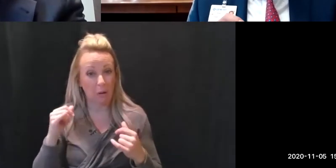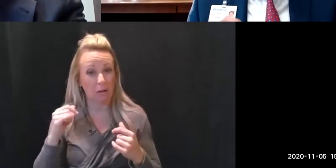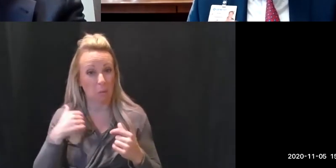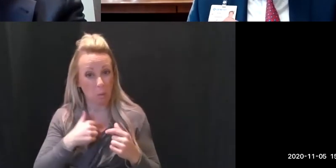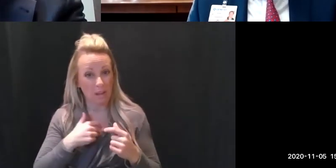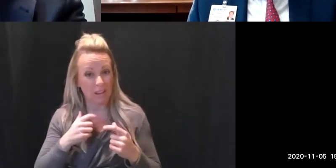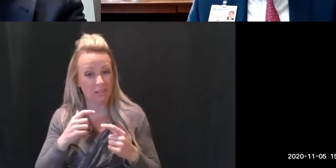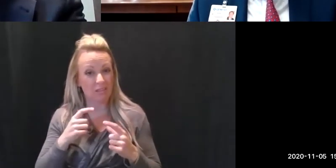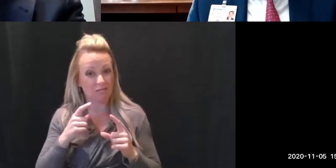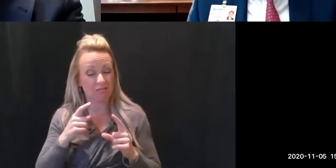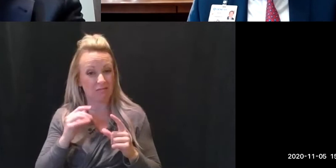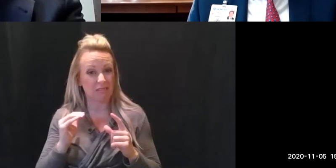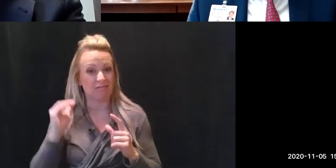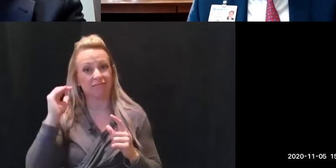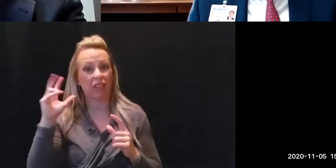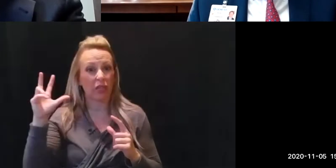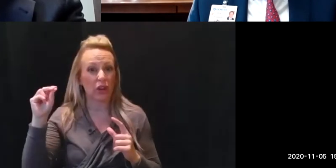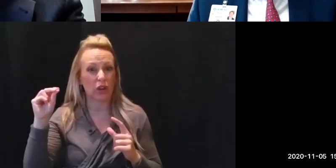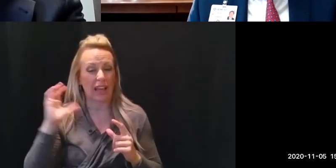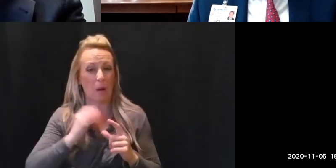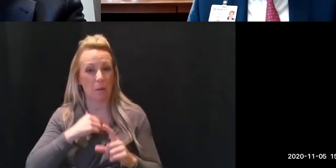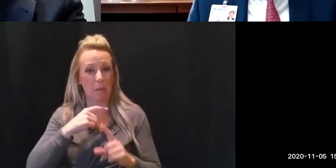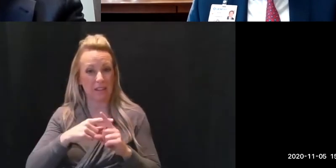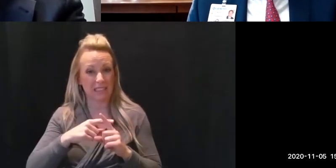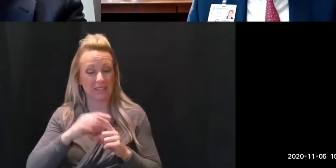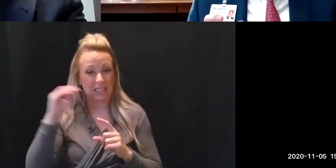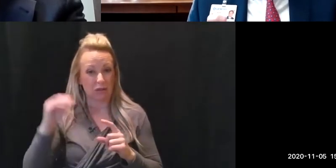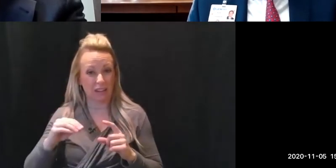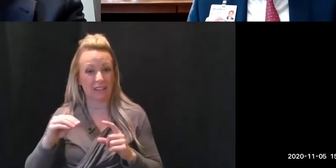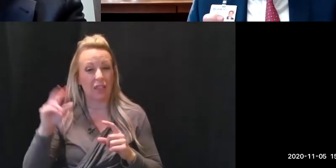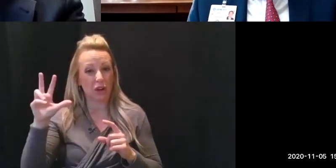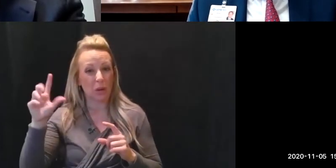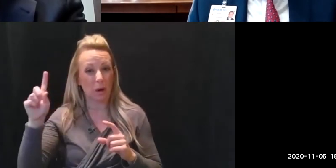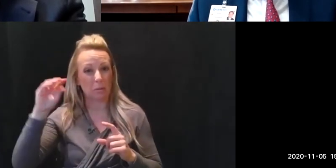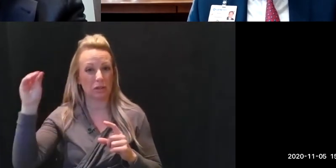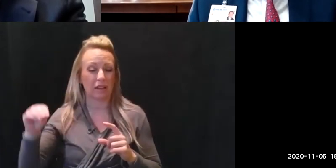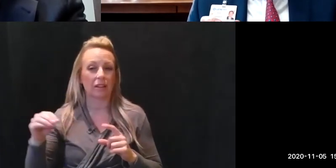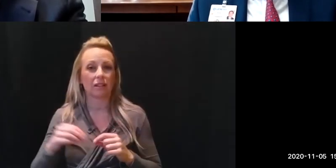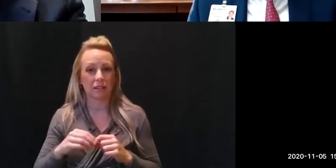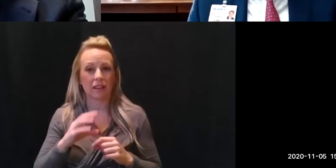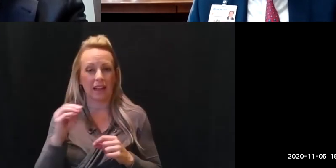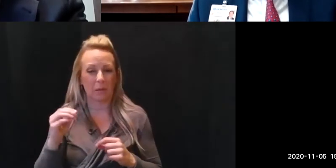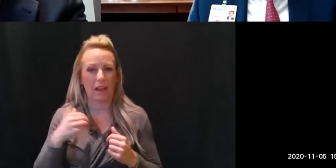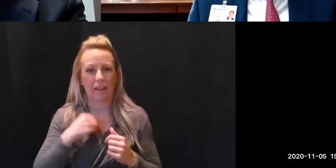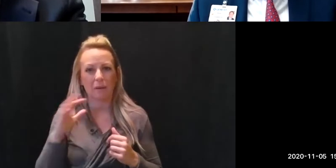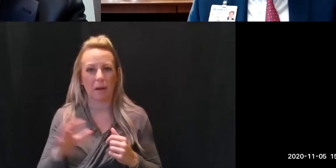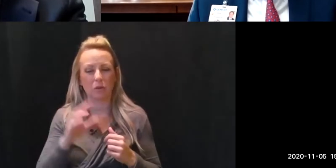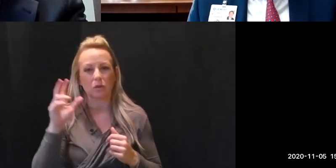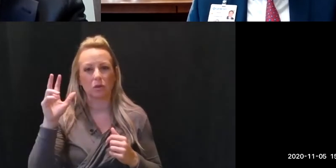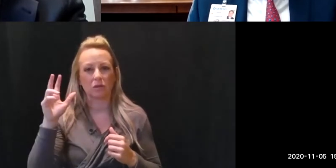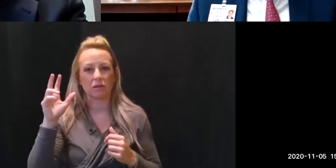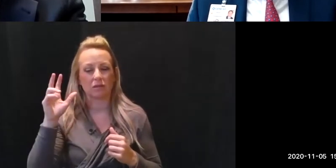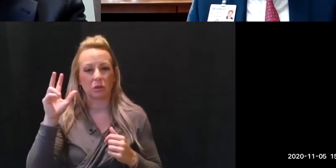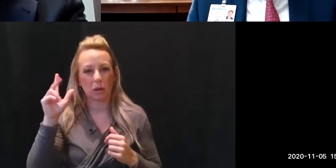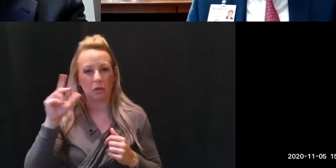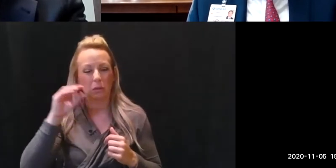our positivity rate was 31%, and we're running a 7-day rate of about 23%.